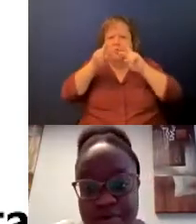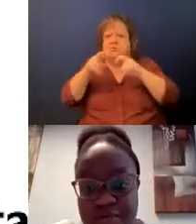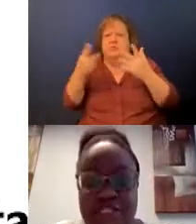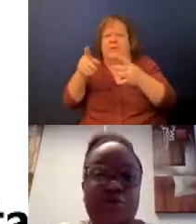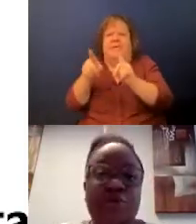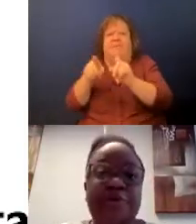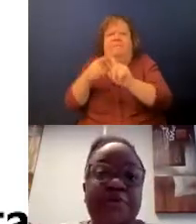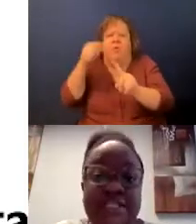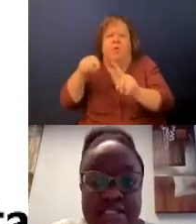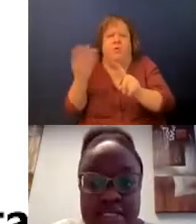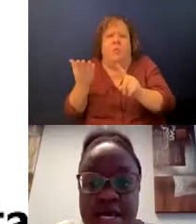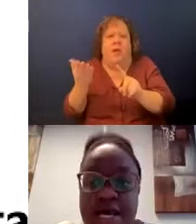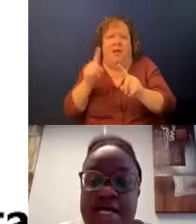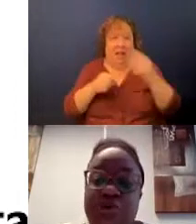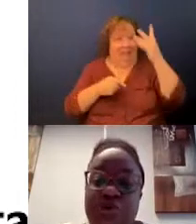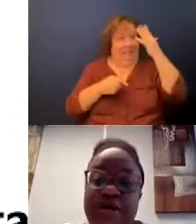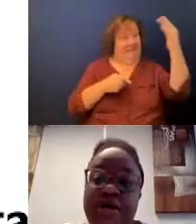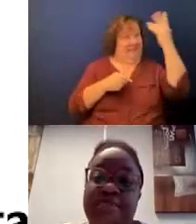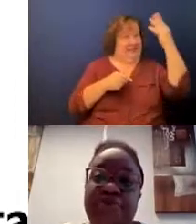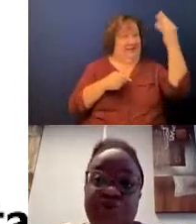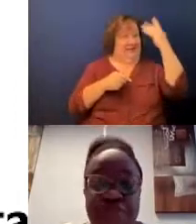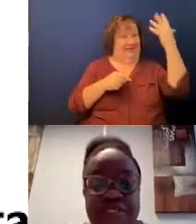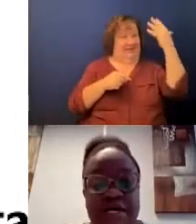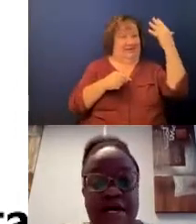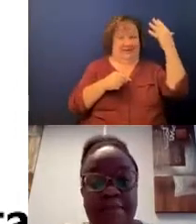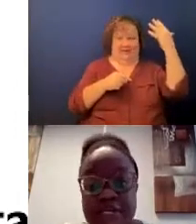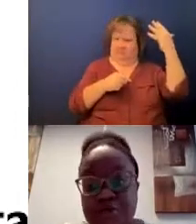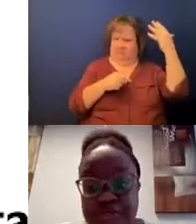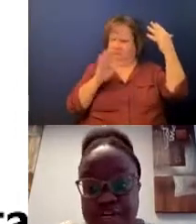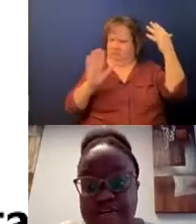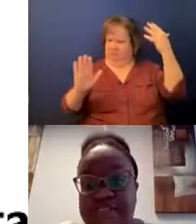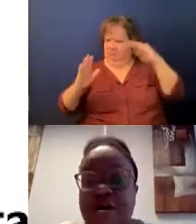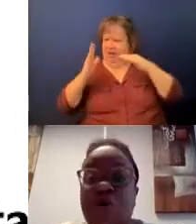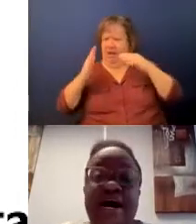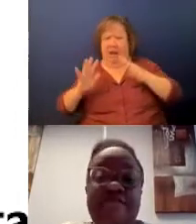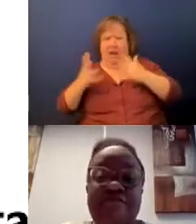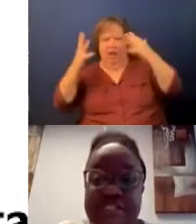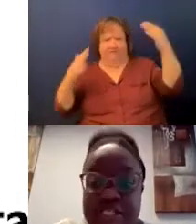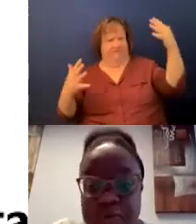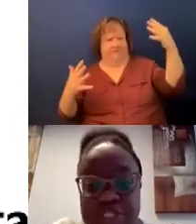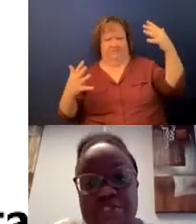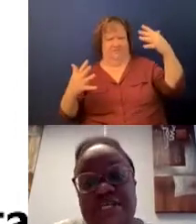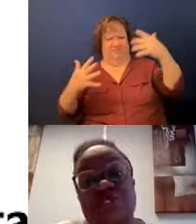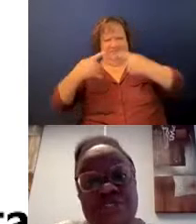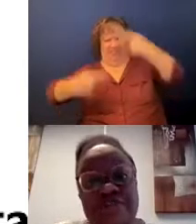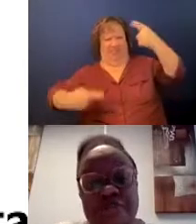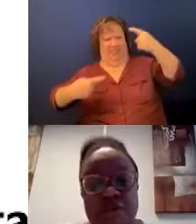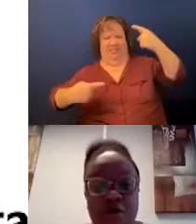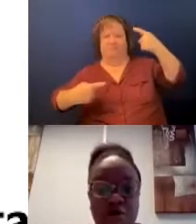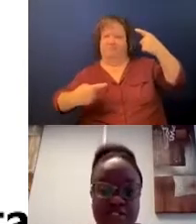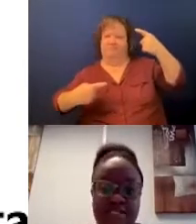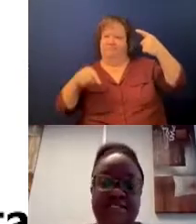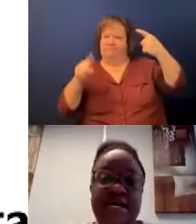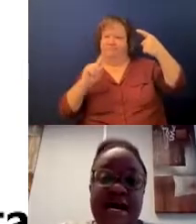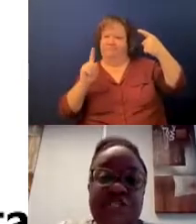on the ground. That's not what people need. And so through this application of relevance, we have research questions that are suited for the